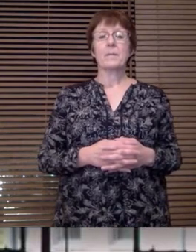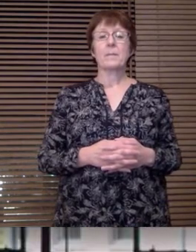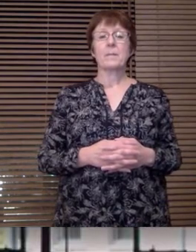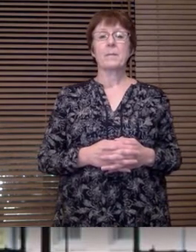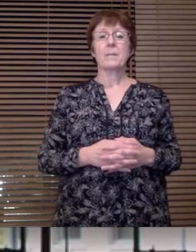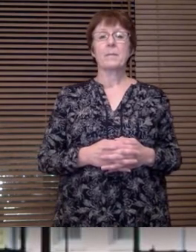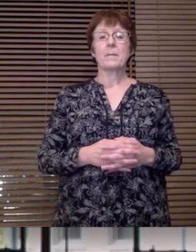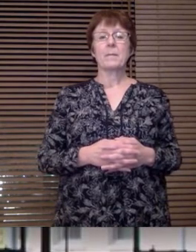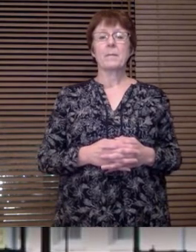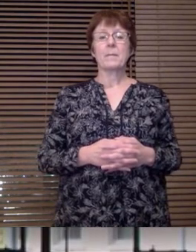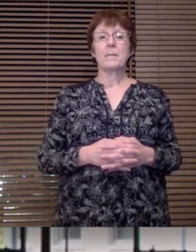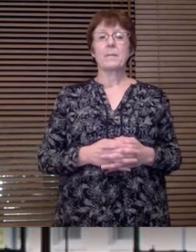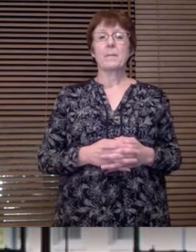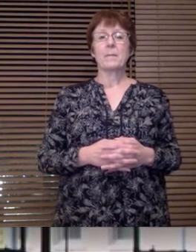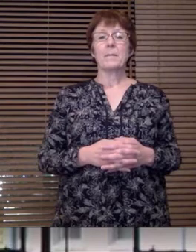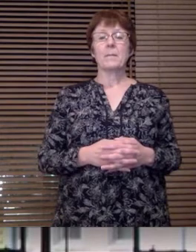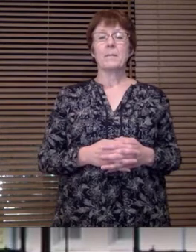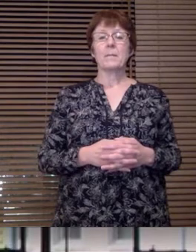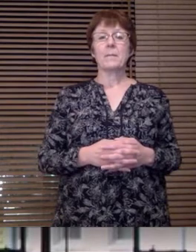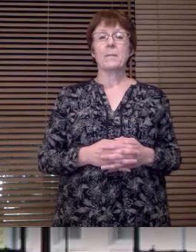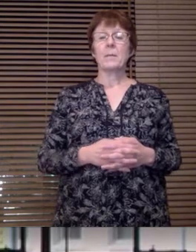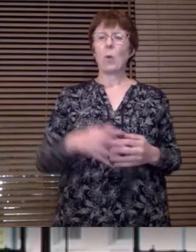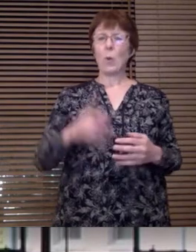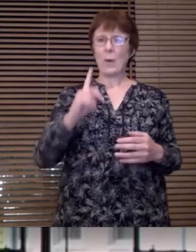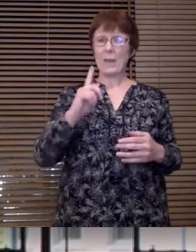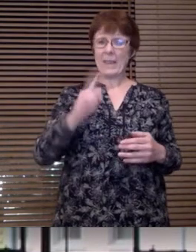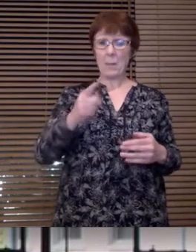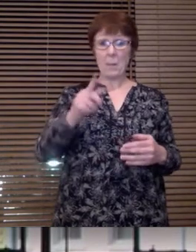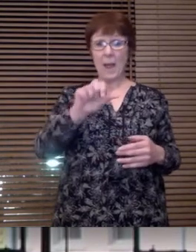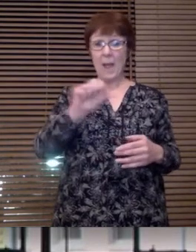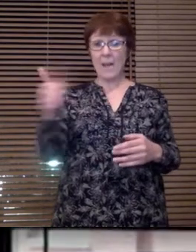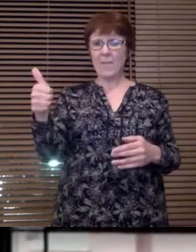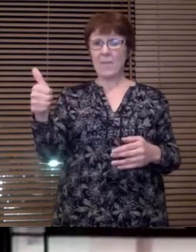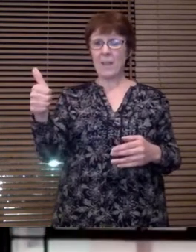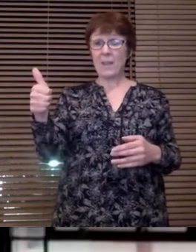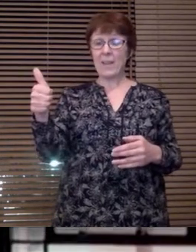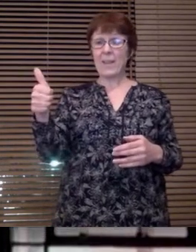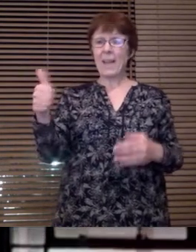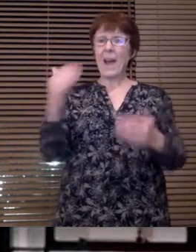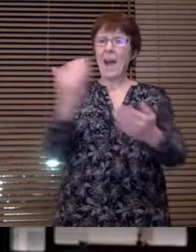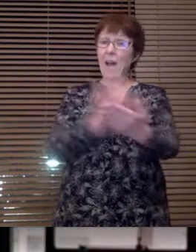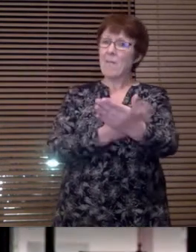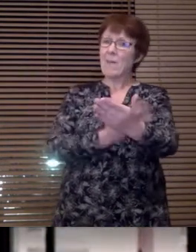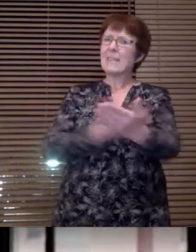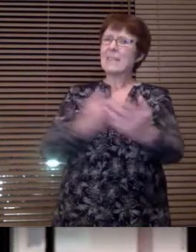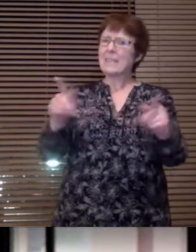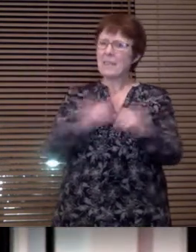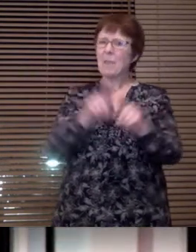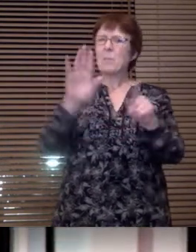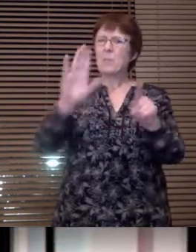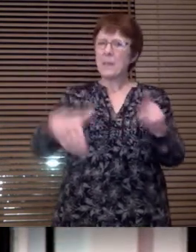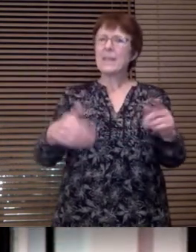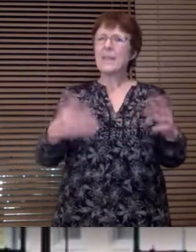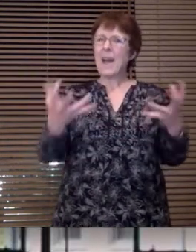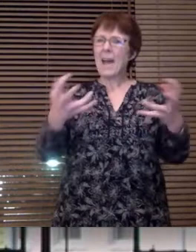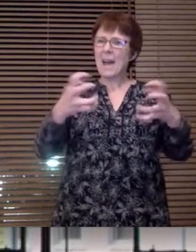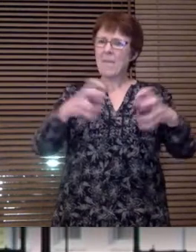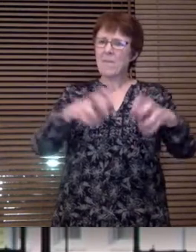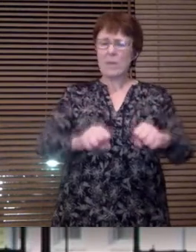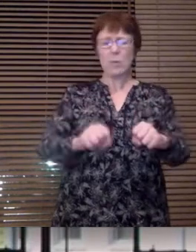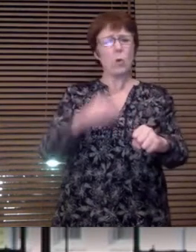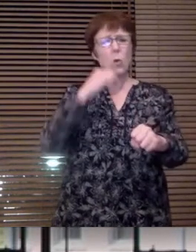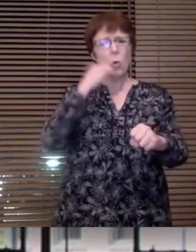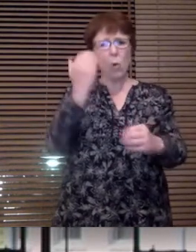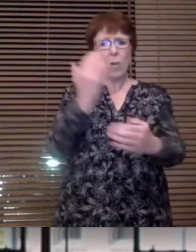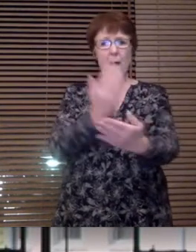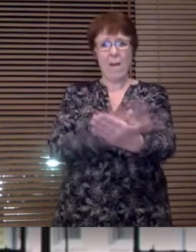squeeze everything to that 45 seconds. This should be a challenging exercise. You think, oh, I'm standing against the wall and doing nothing. It is really fantastic